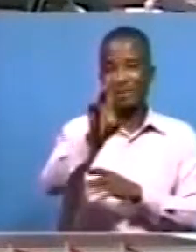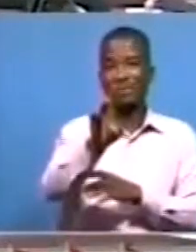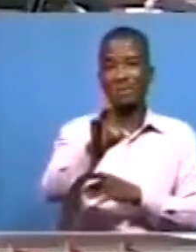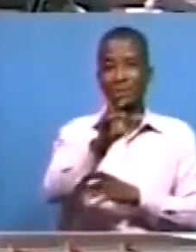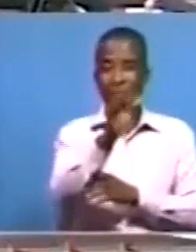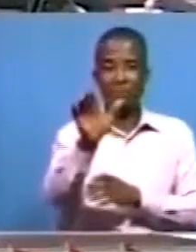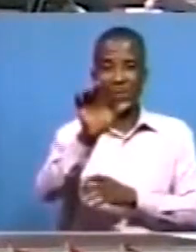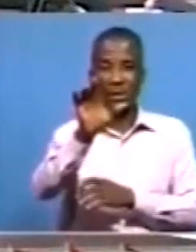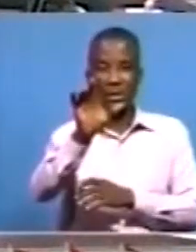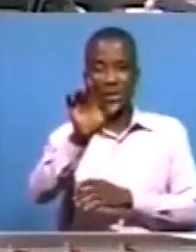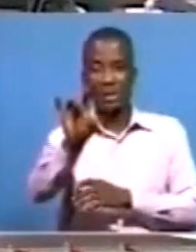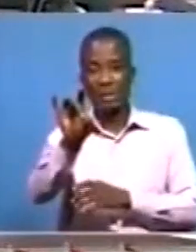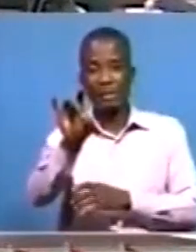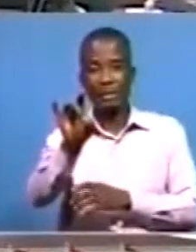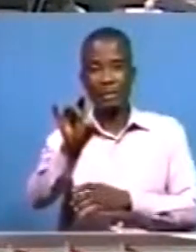1987-88 Uganda Law Report